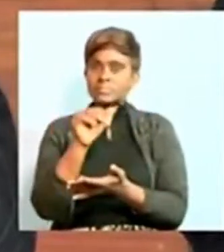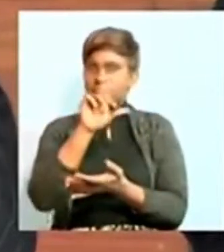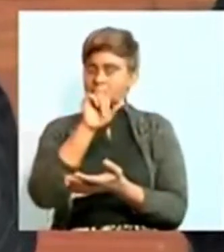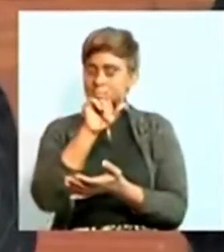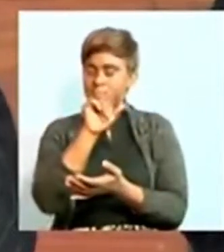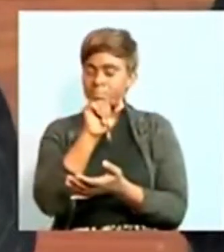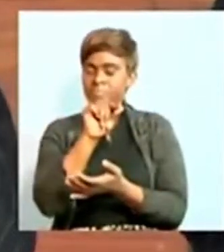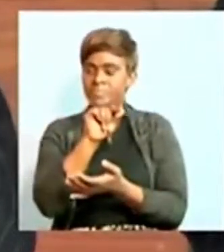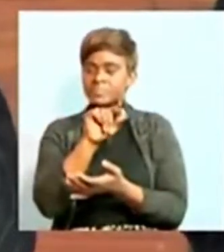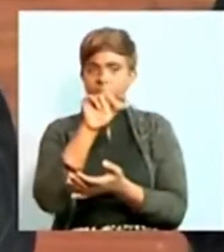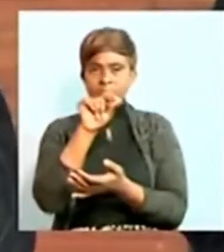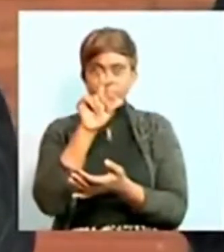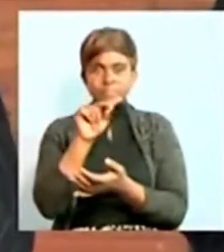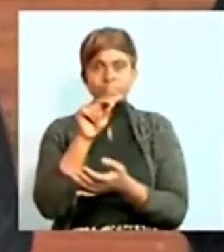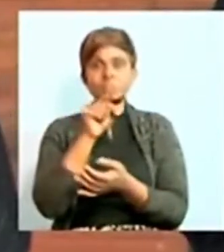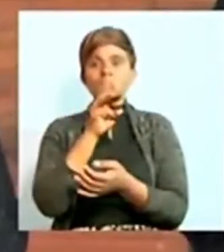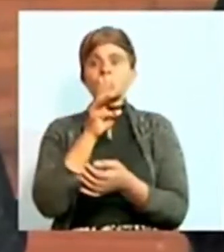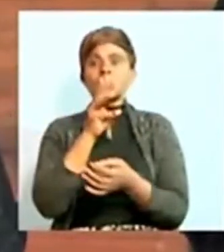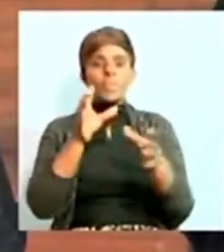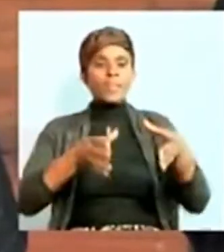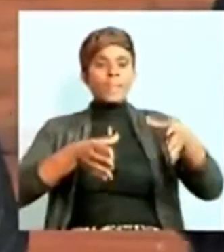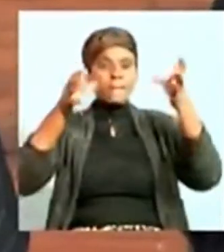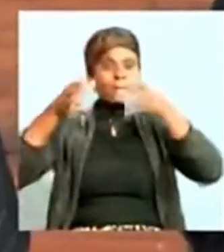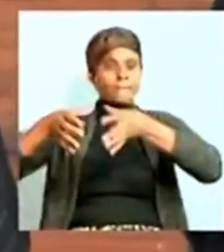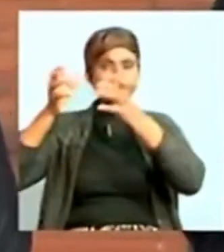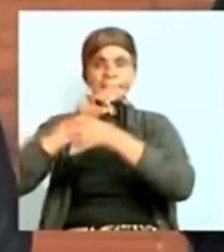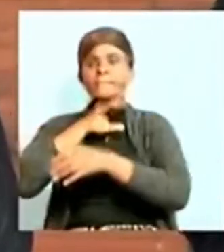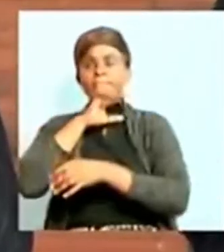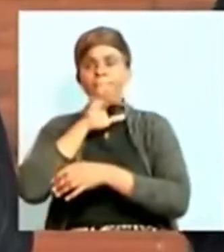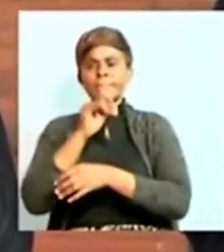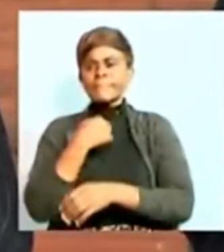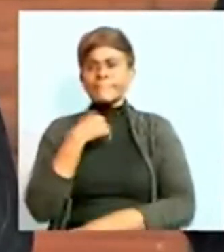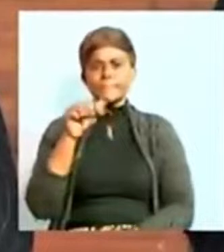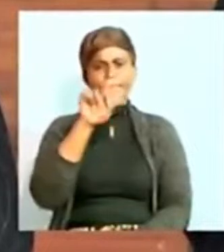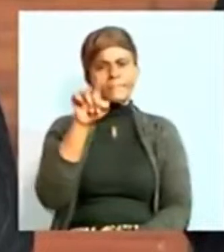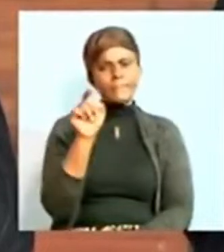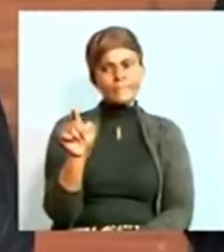20 wheel bins. Now my question to the CS is,